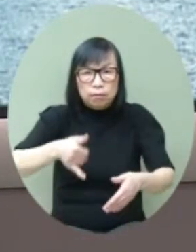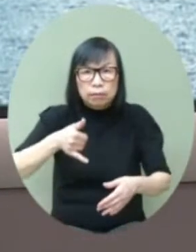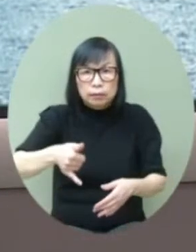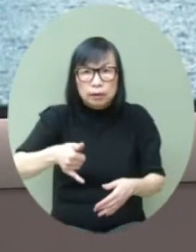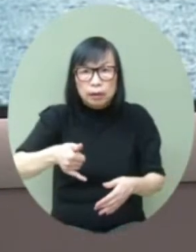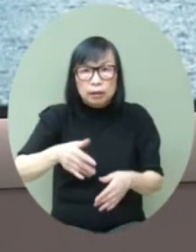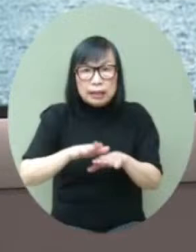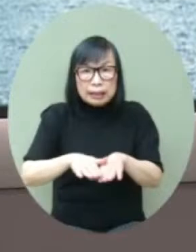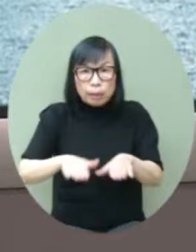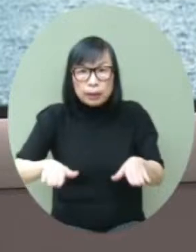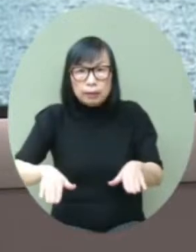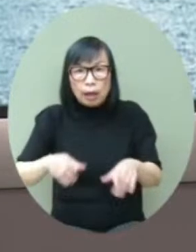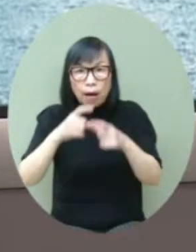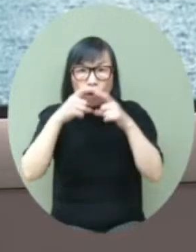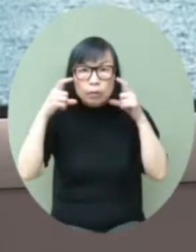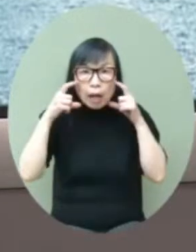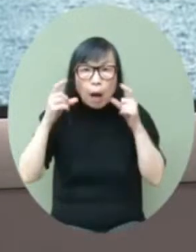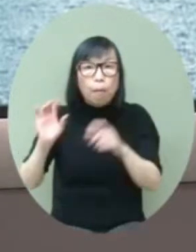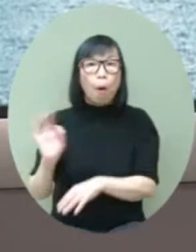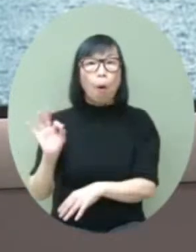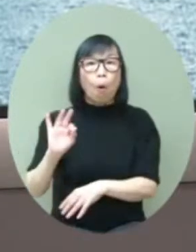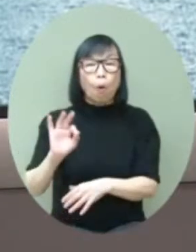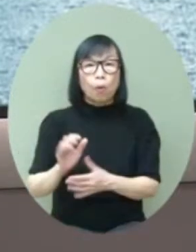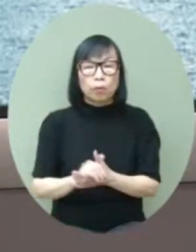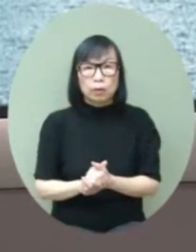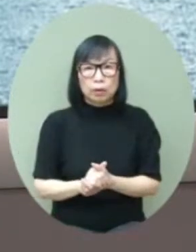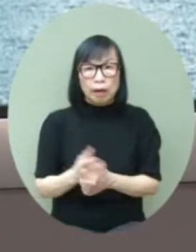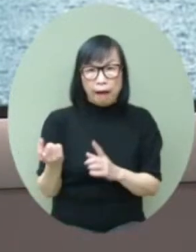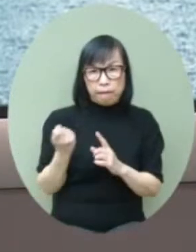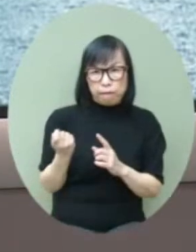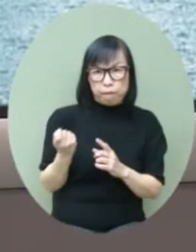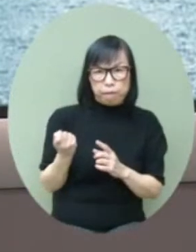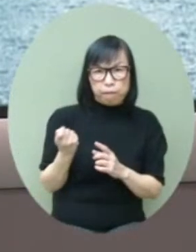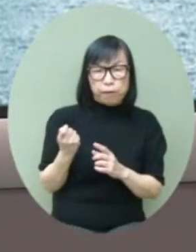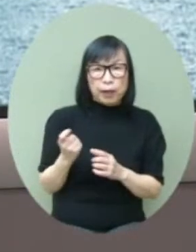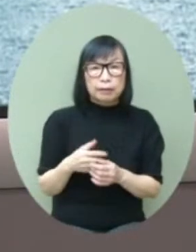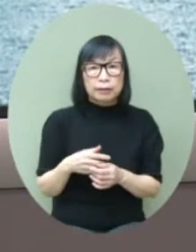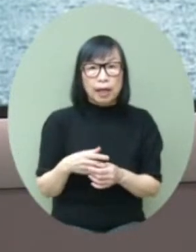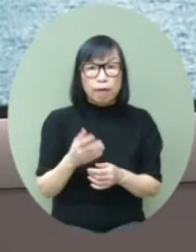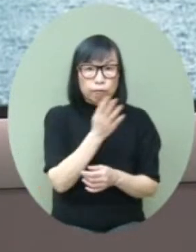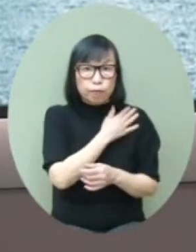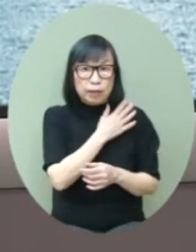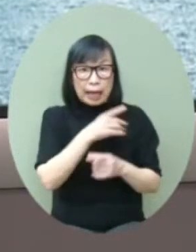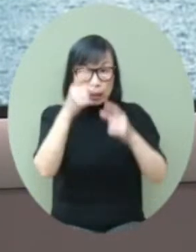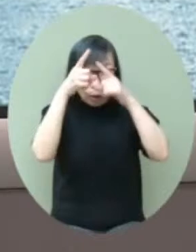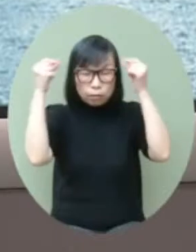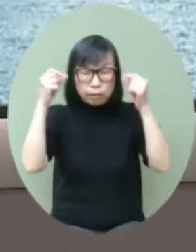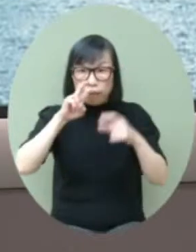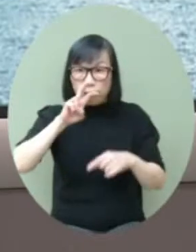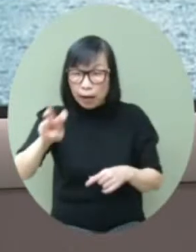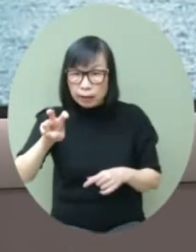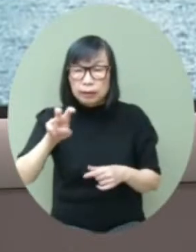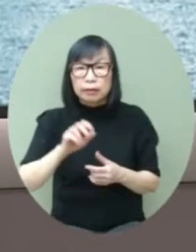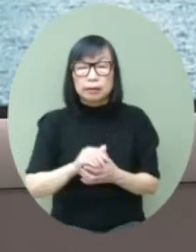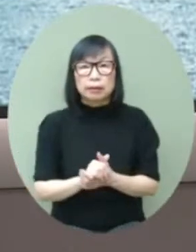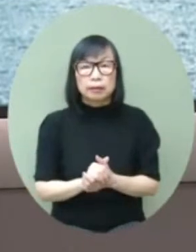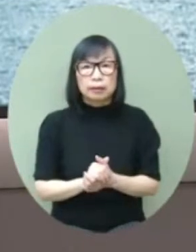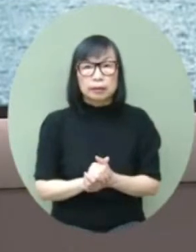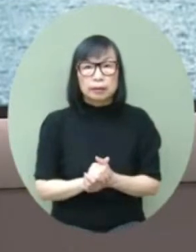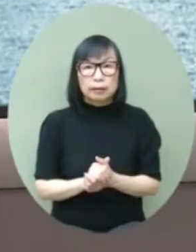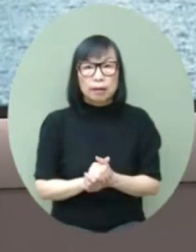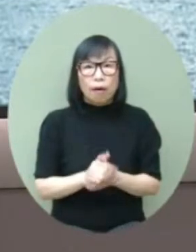standing at the corridor. At that time, she was unmasked, and the nurse on